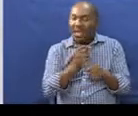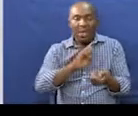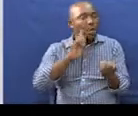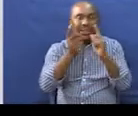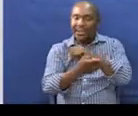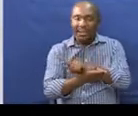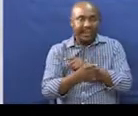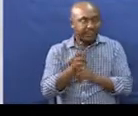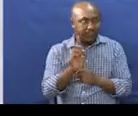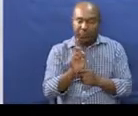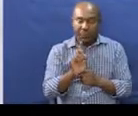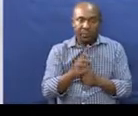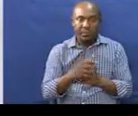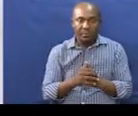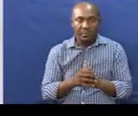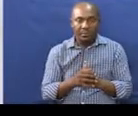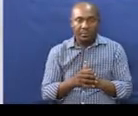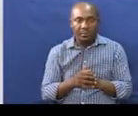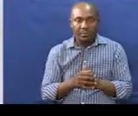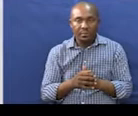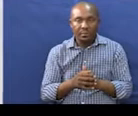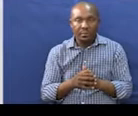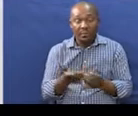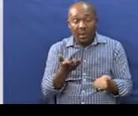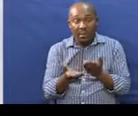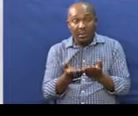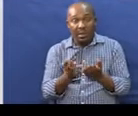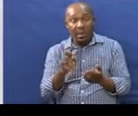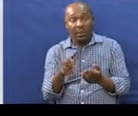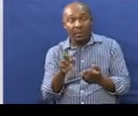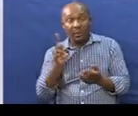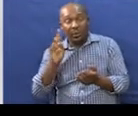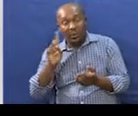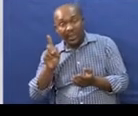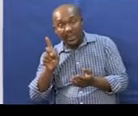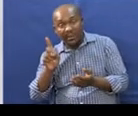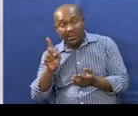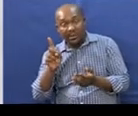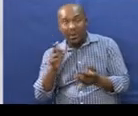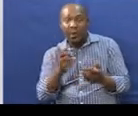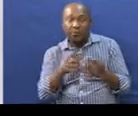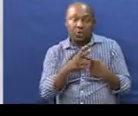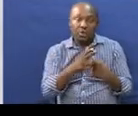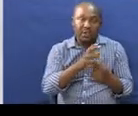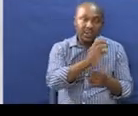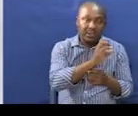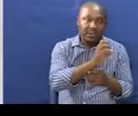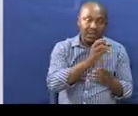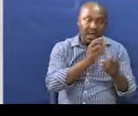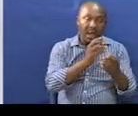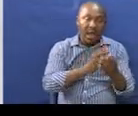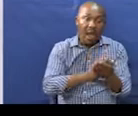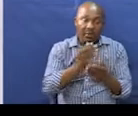the reagent. Maybe it was white color of solution C. After addition of 2 drops of iodine